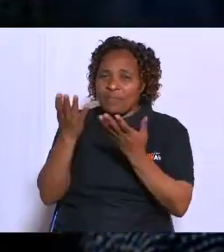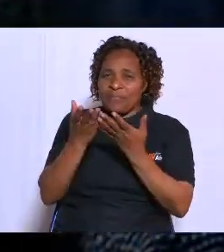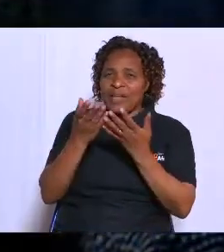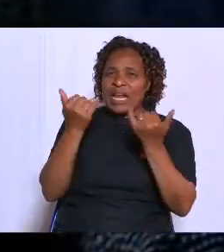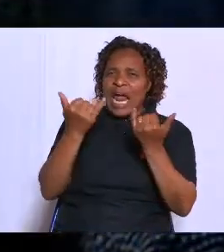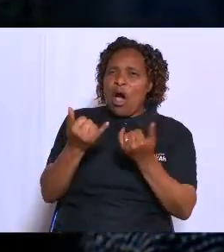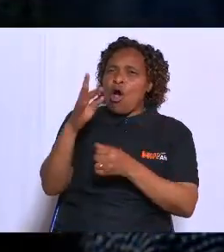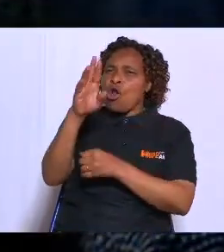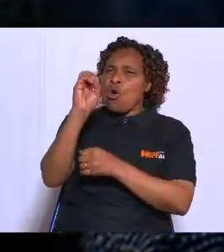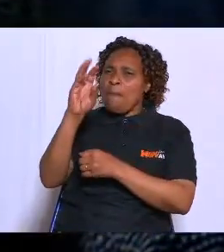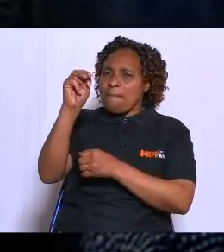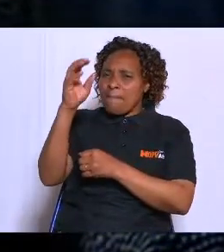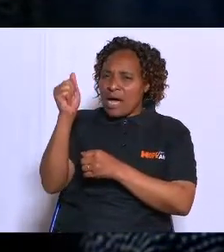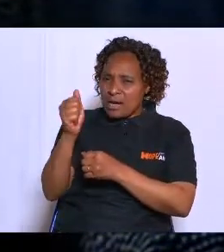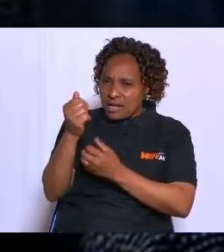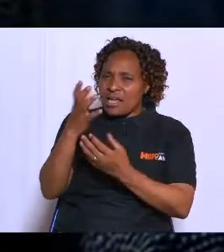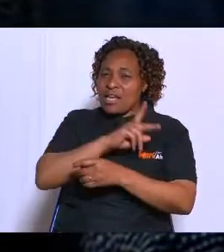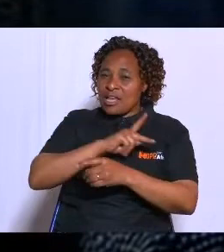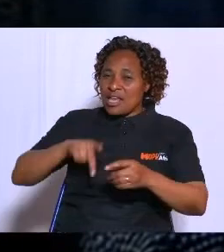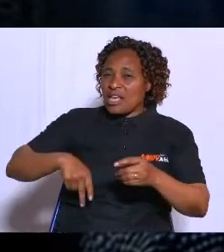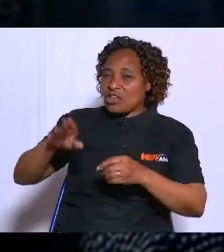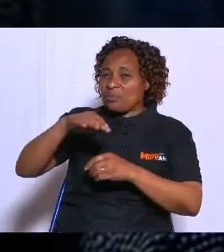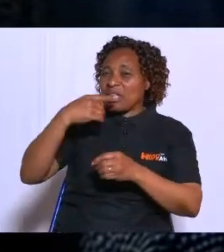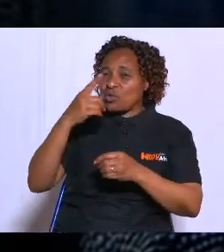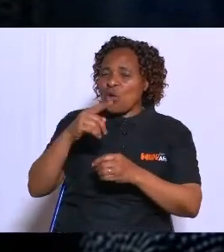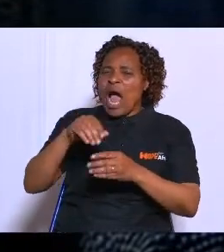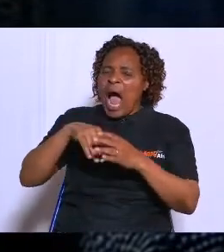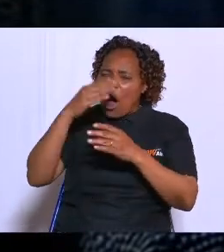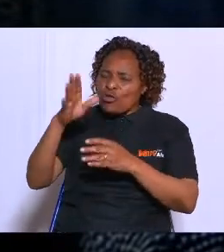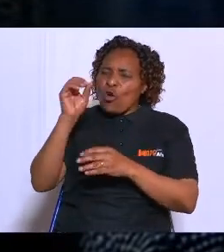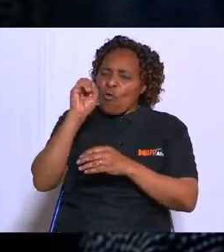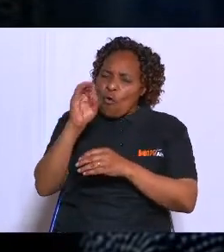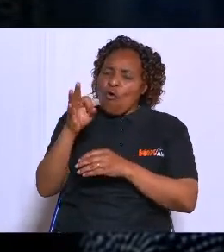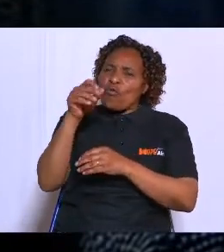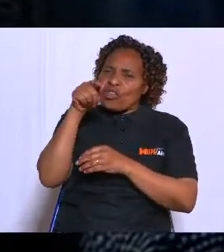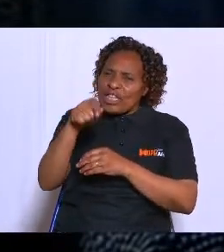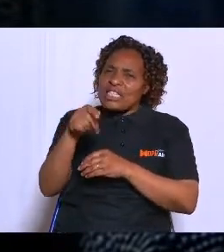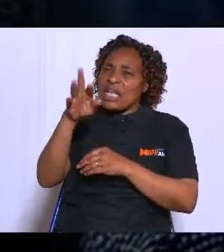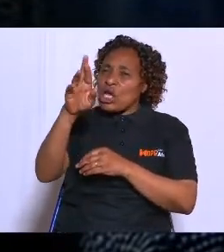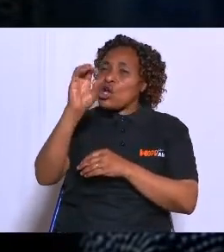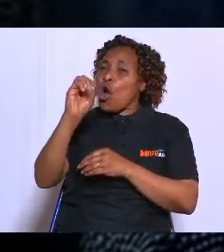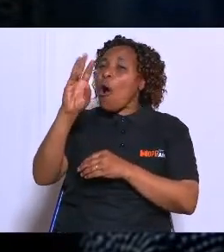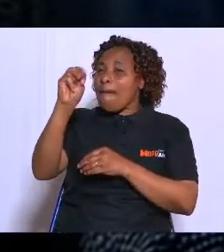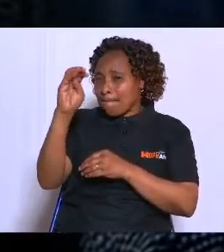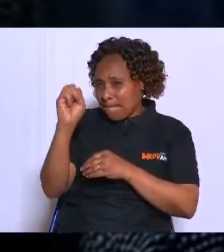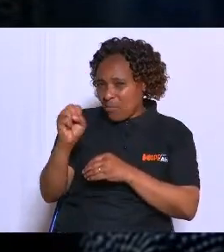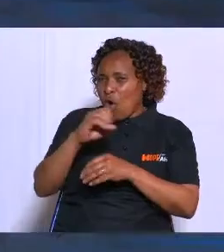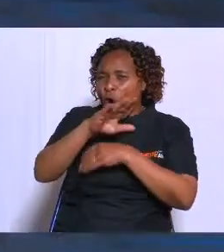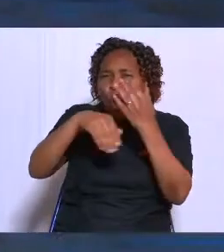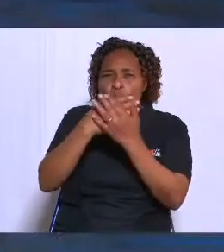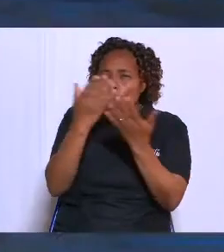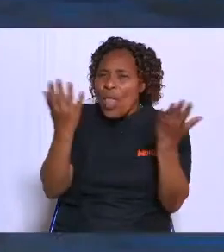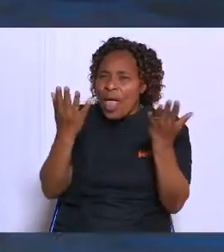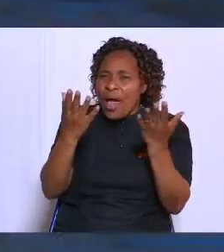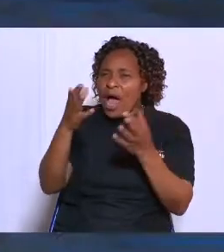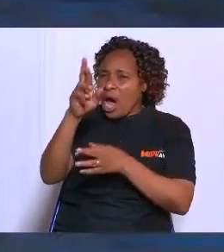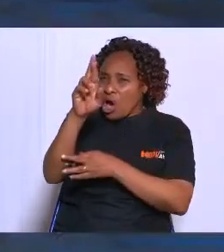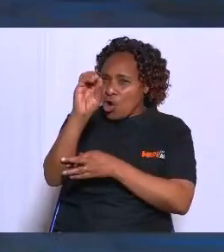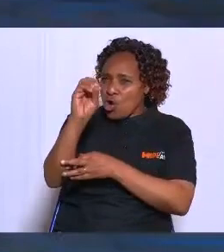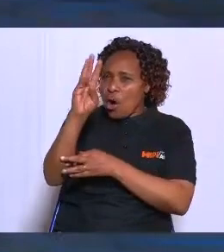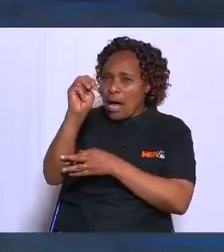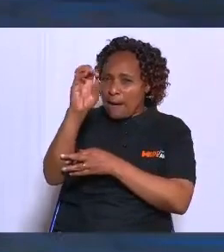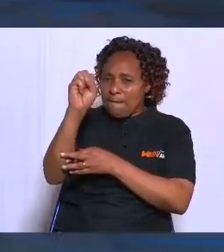the Roman Empire and then it says out of Rome out of where everybody out of where out of Rome